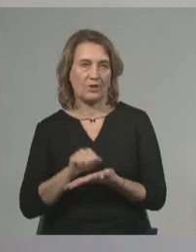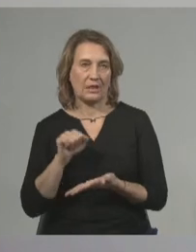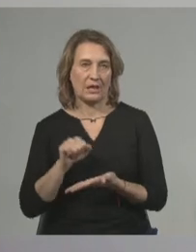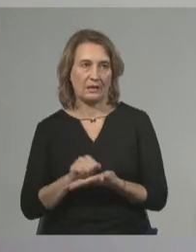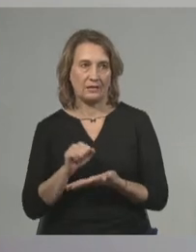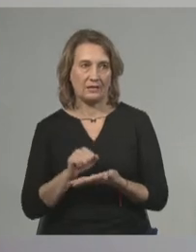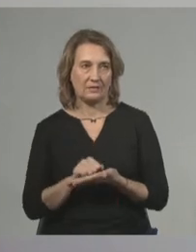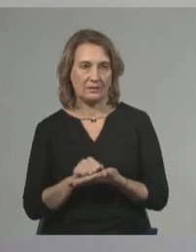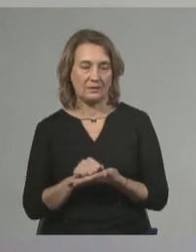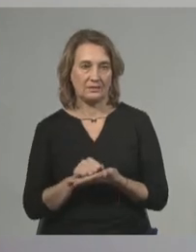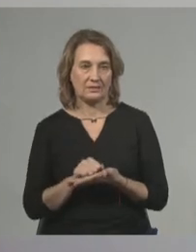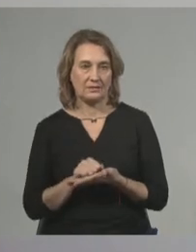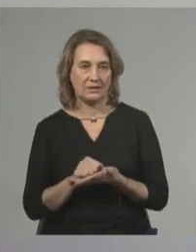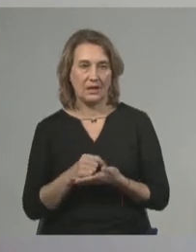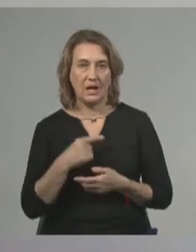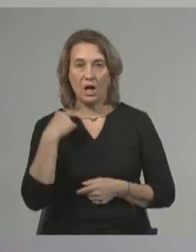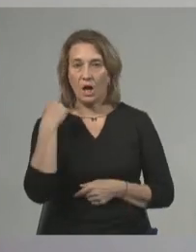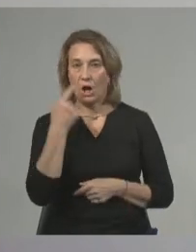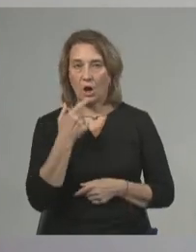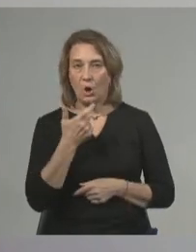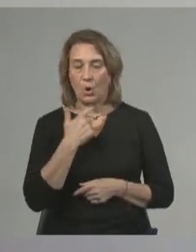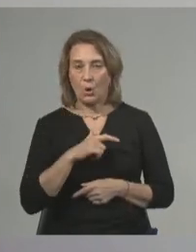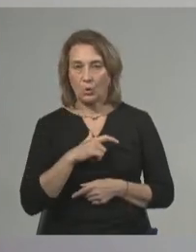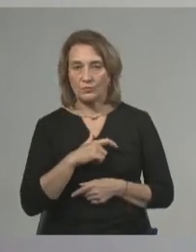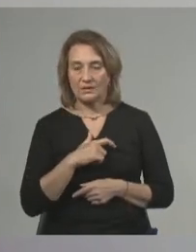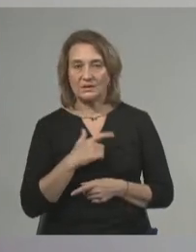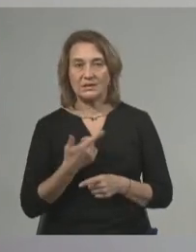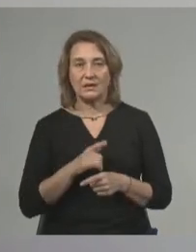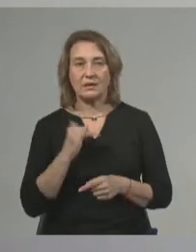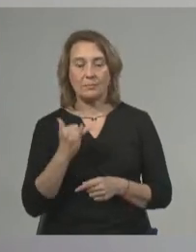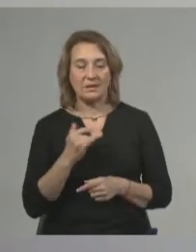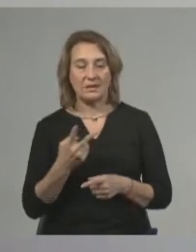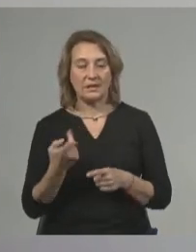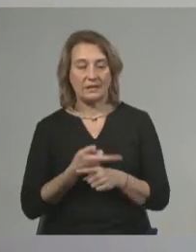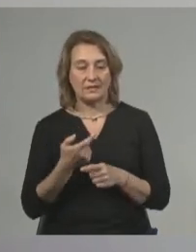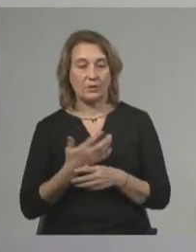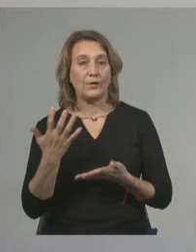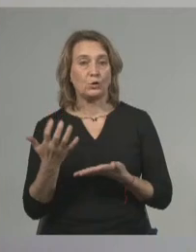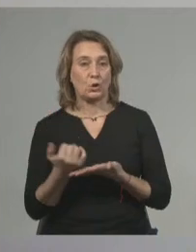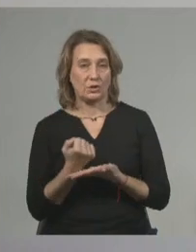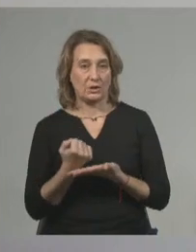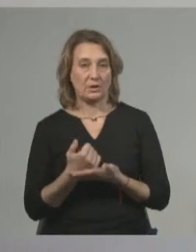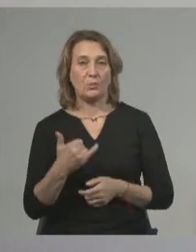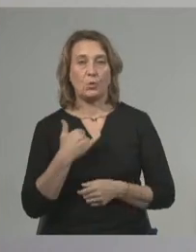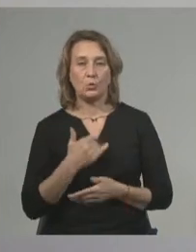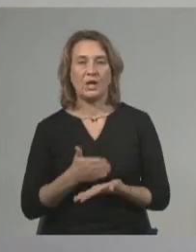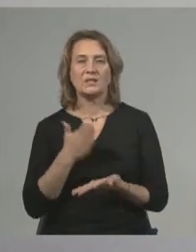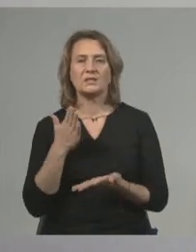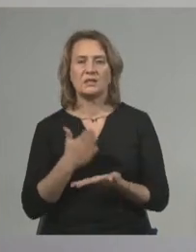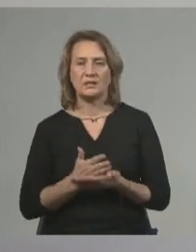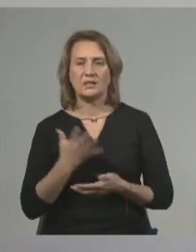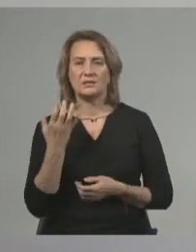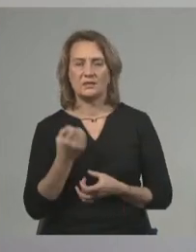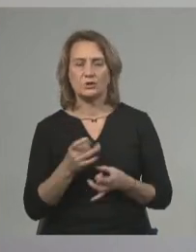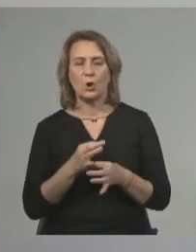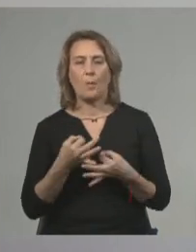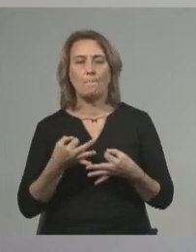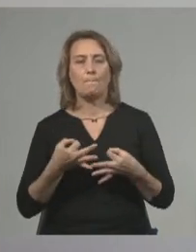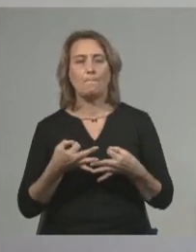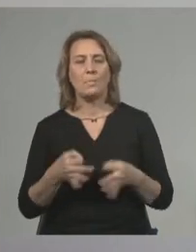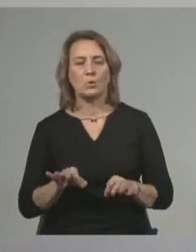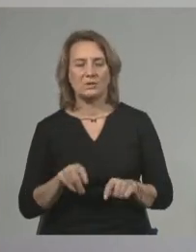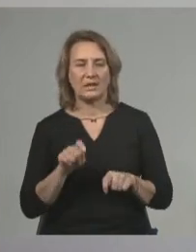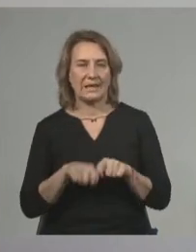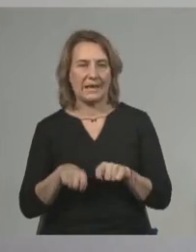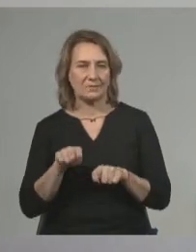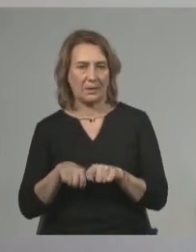succeeded yet but uh we certainly have found a way to constantly experiment that we have found a way to give ourselves that